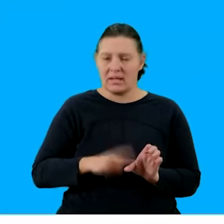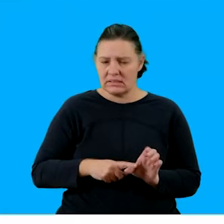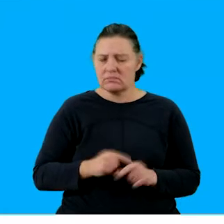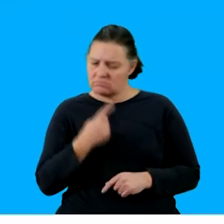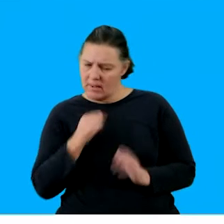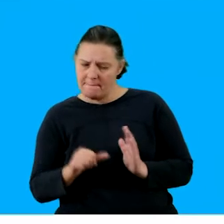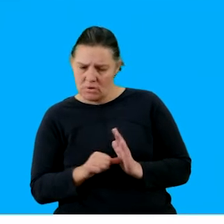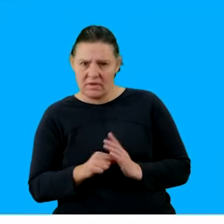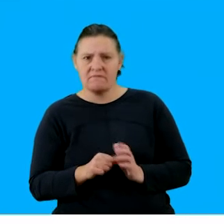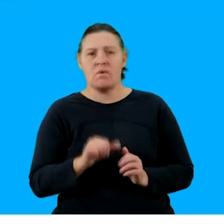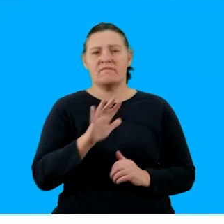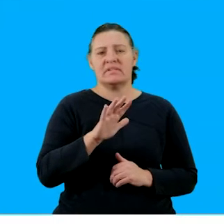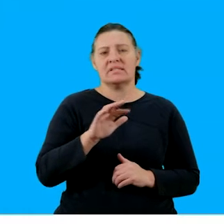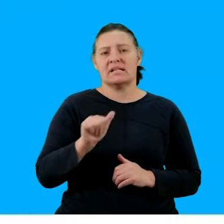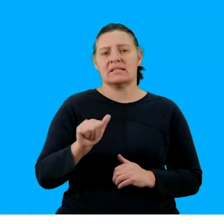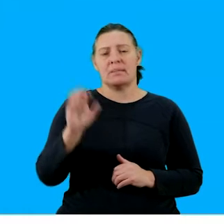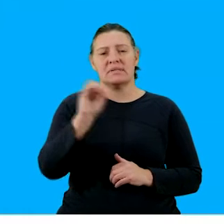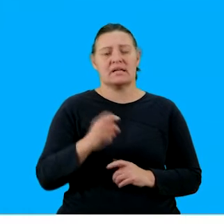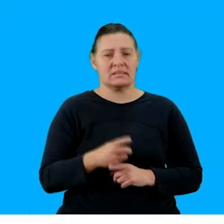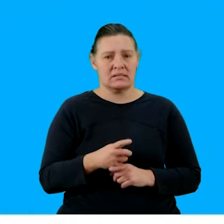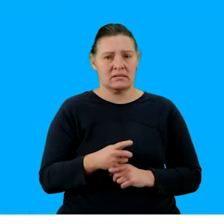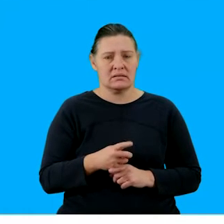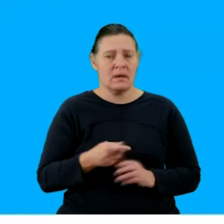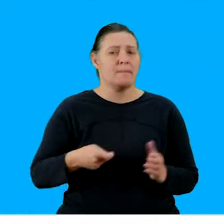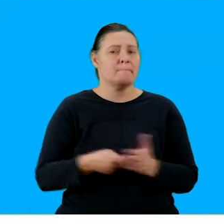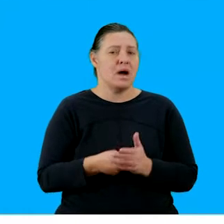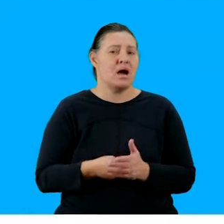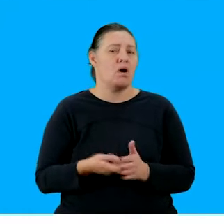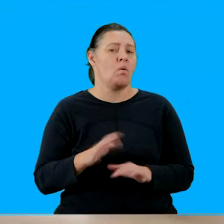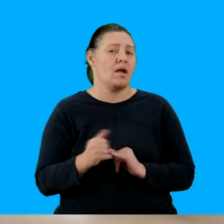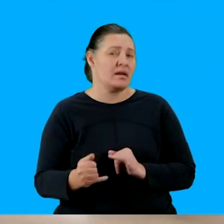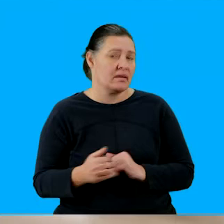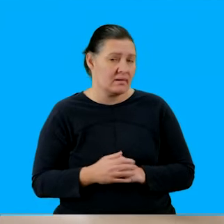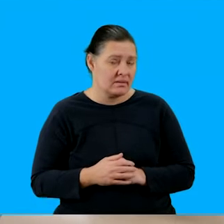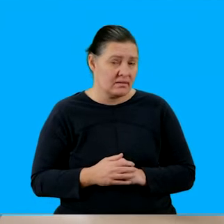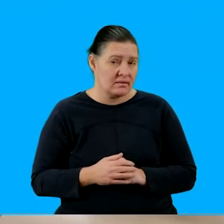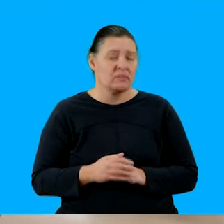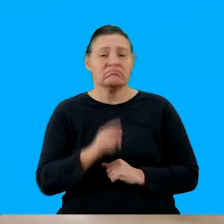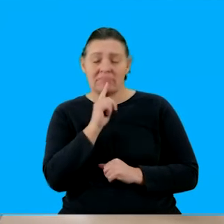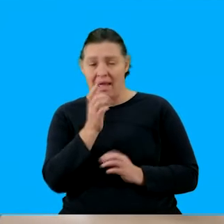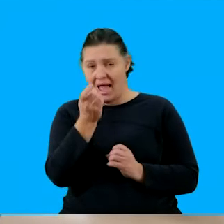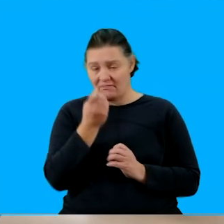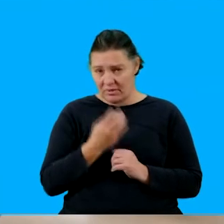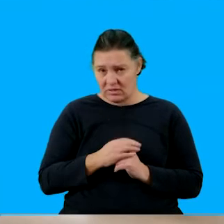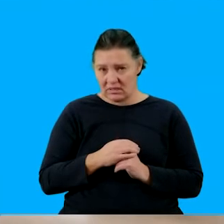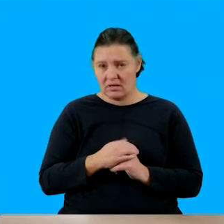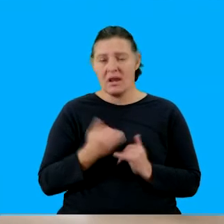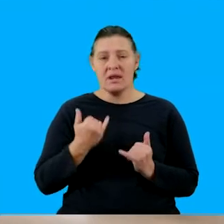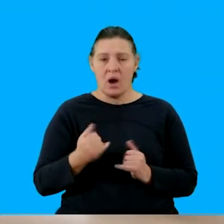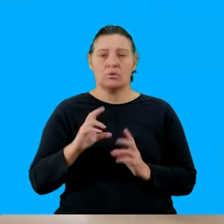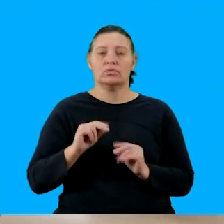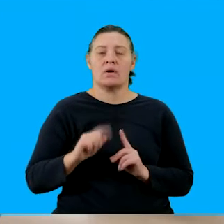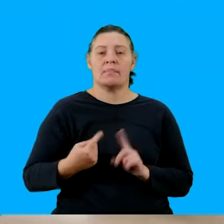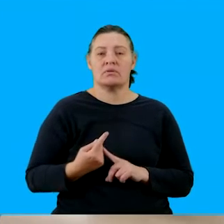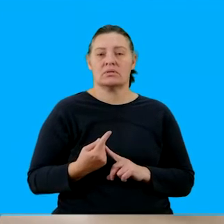matter to 56% of consumers buying online. That is the information. And here we will be